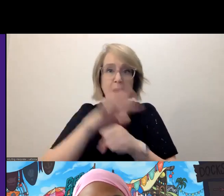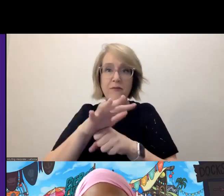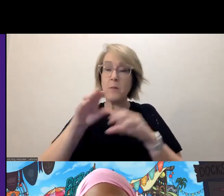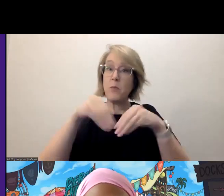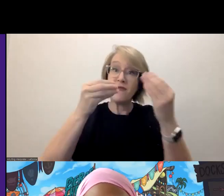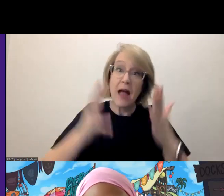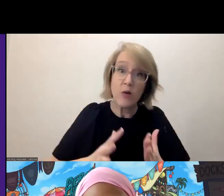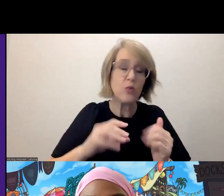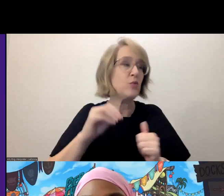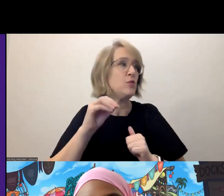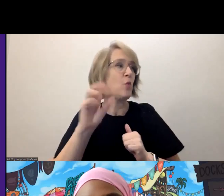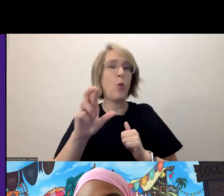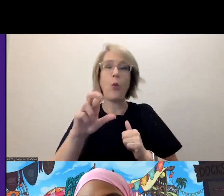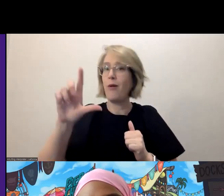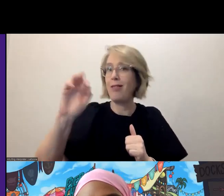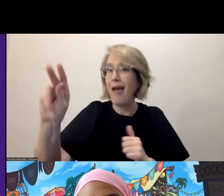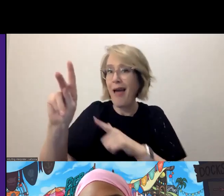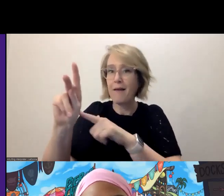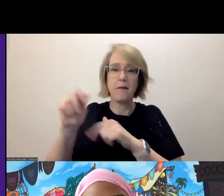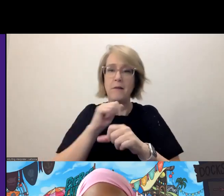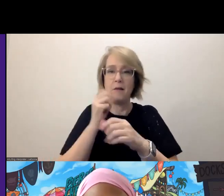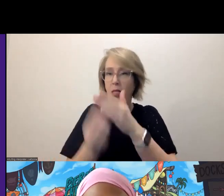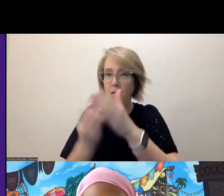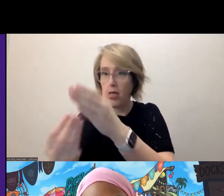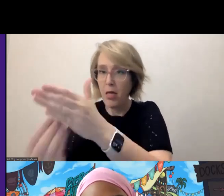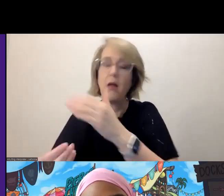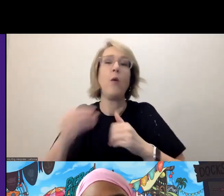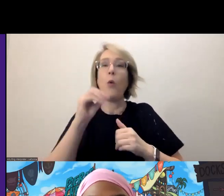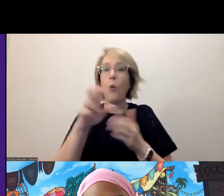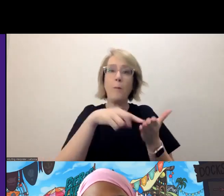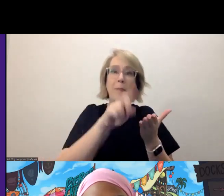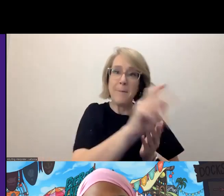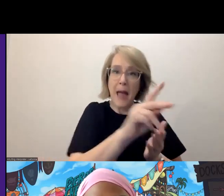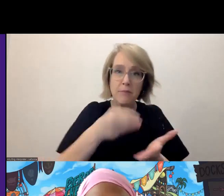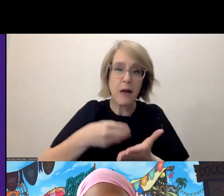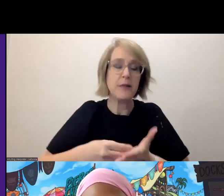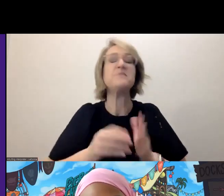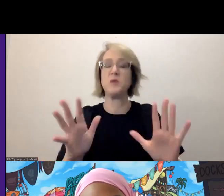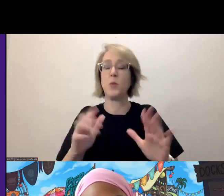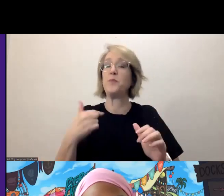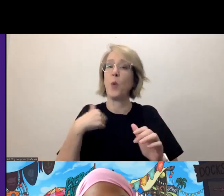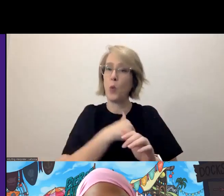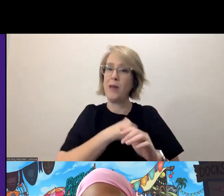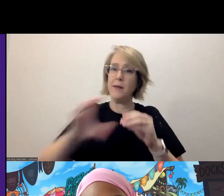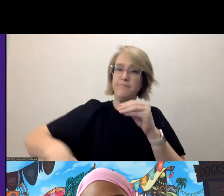or, there's challenge in reimbursements. And this is where we come in. We provide